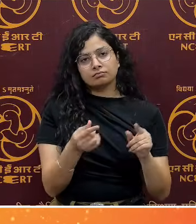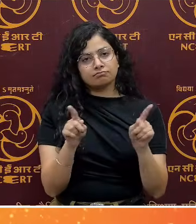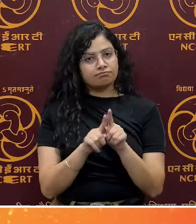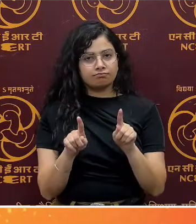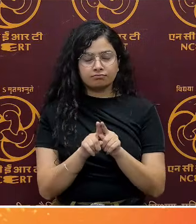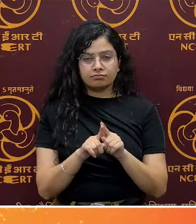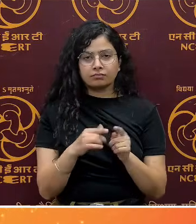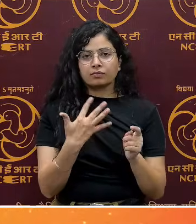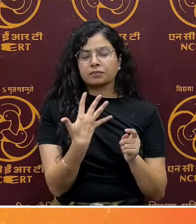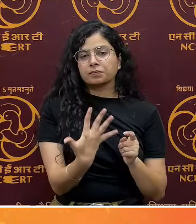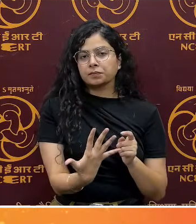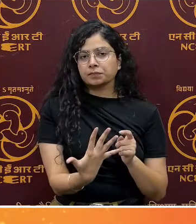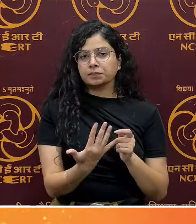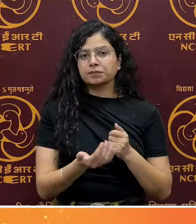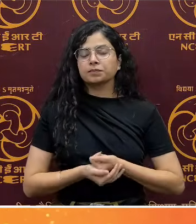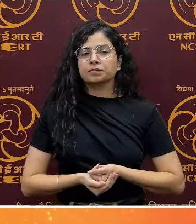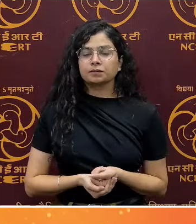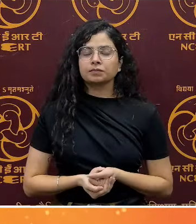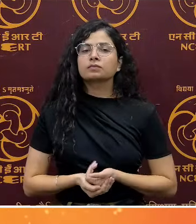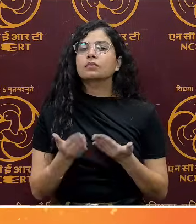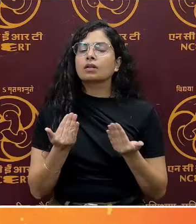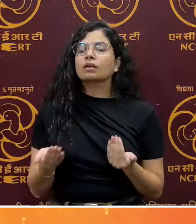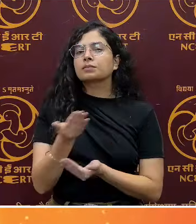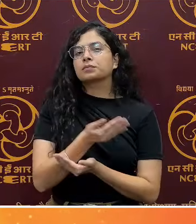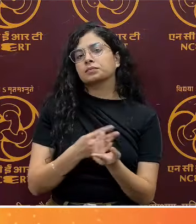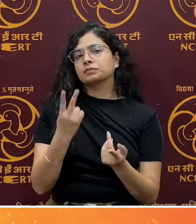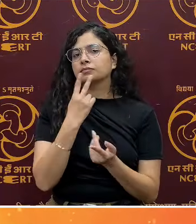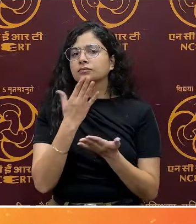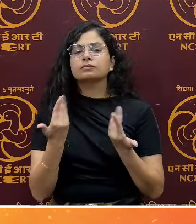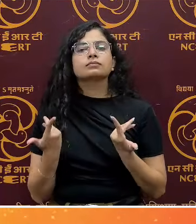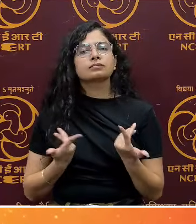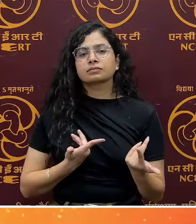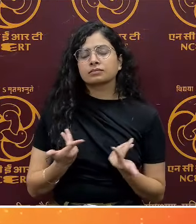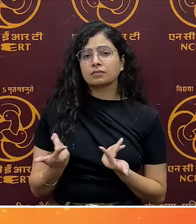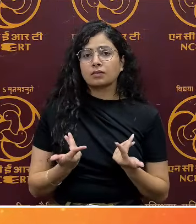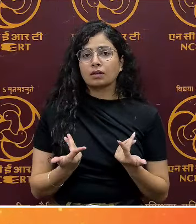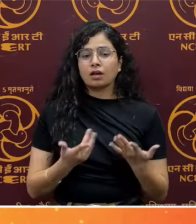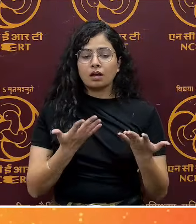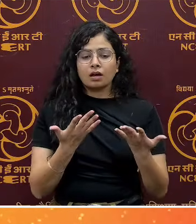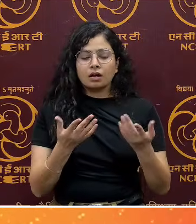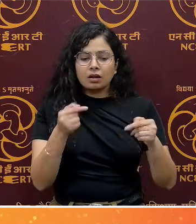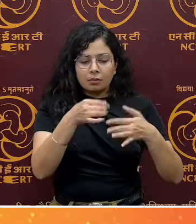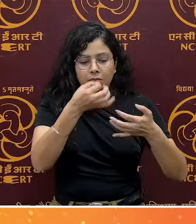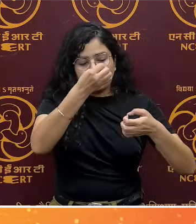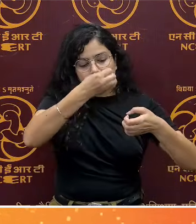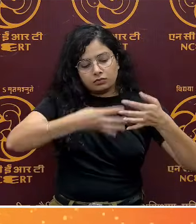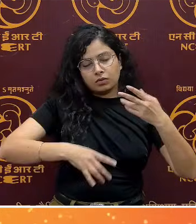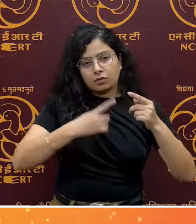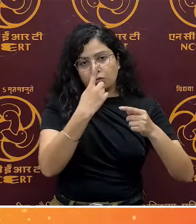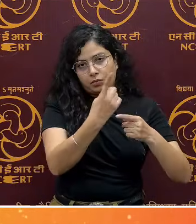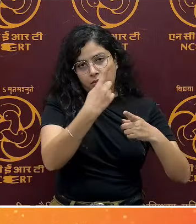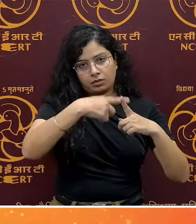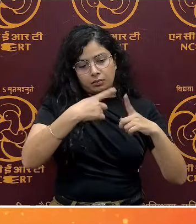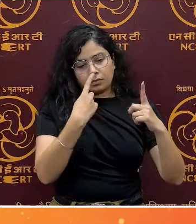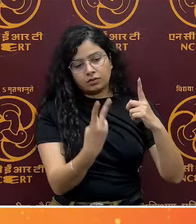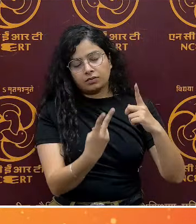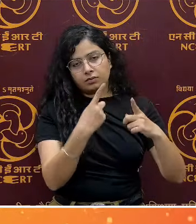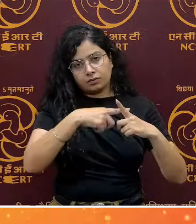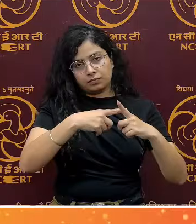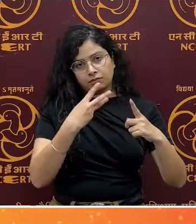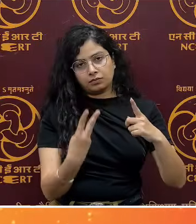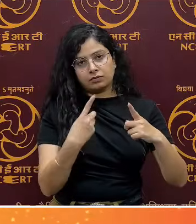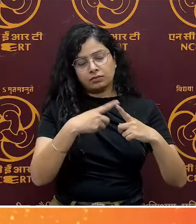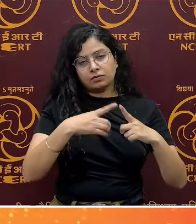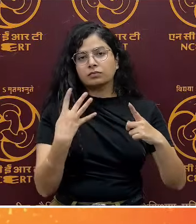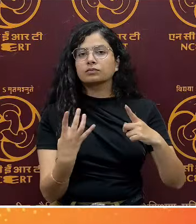Similarly fifth row 5 square units. Now you can see we have got a series of 1 plus 2 plus 3 plus 4 plus